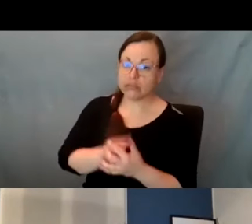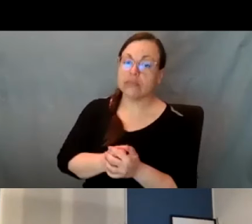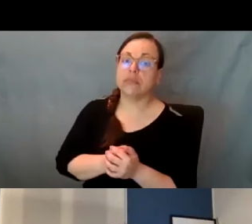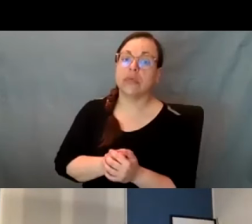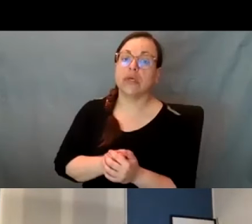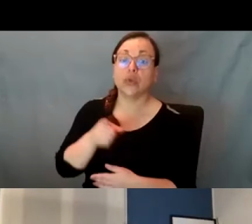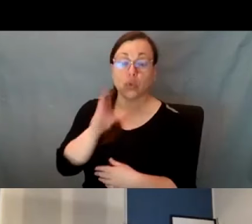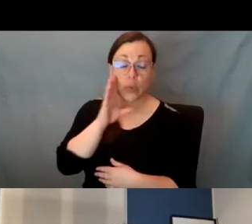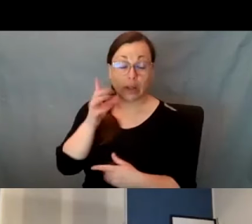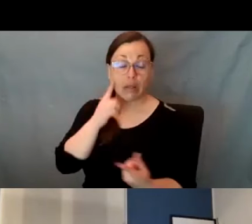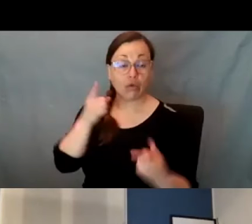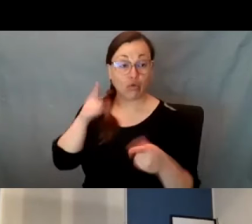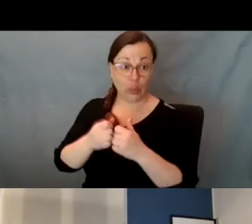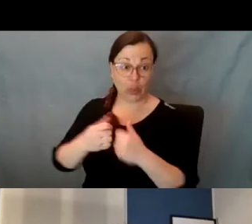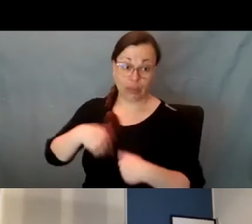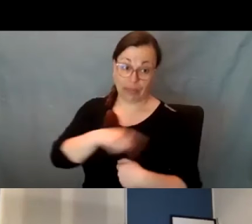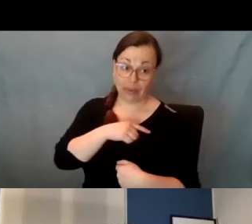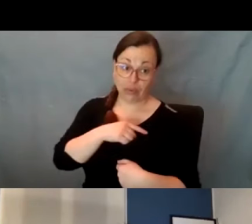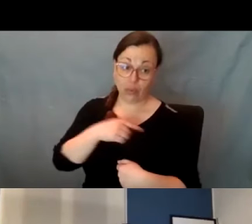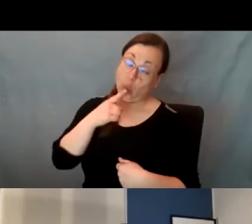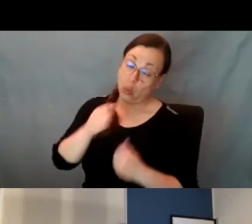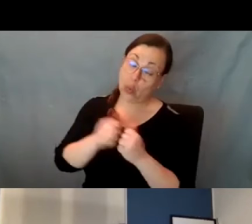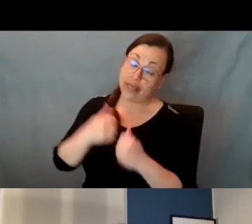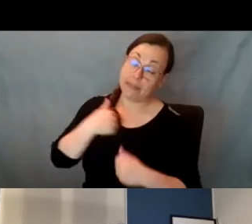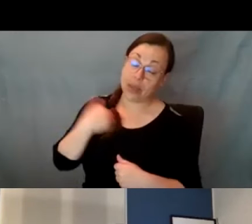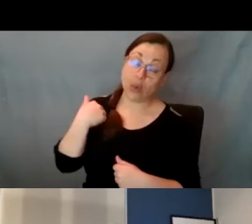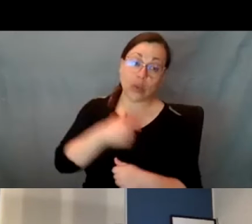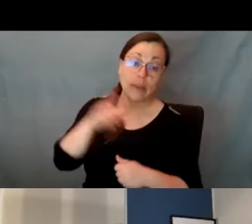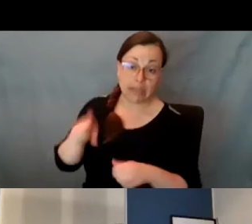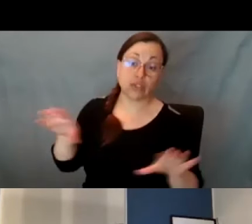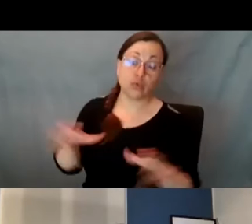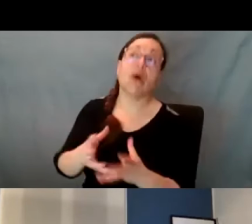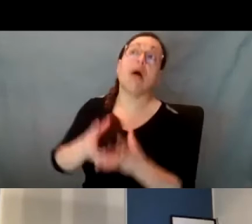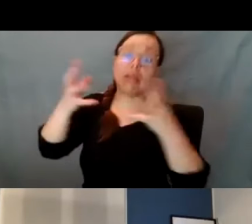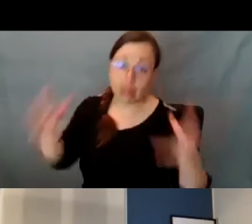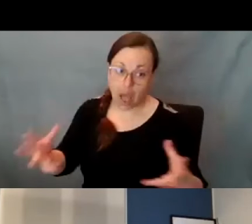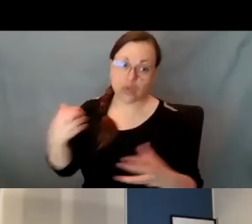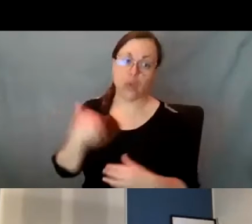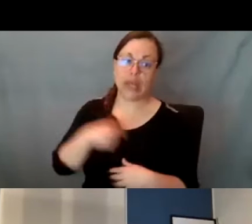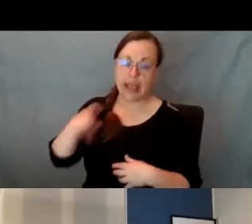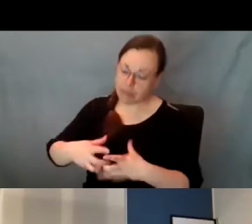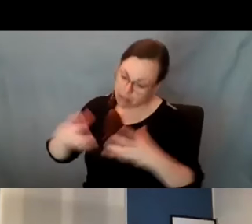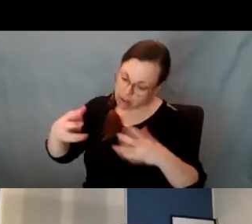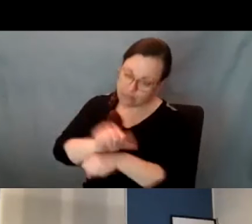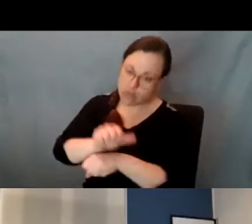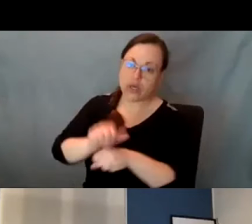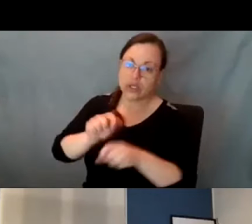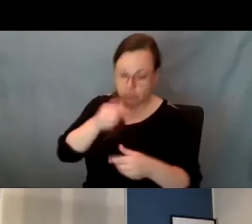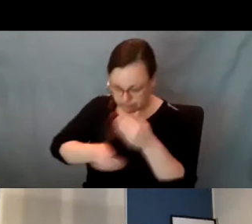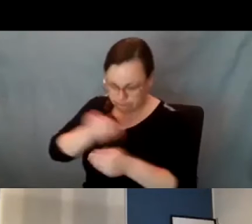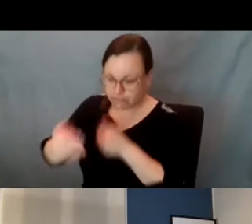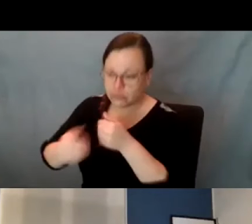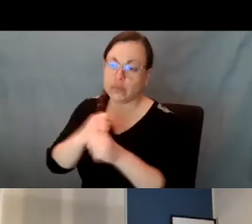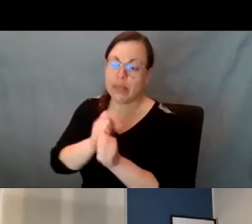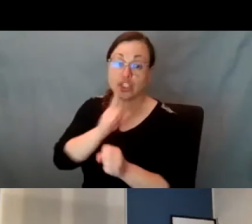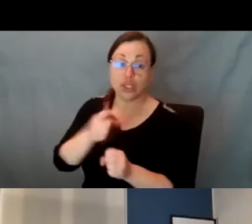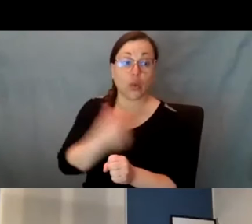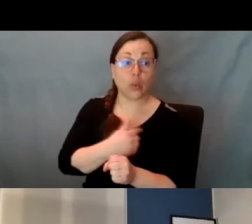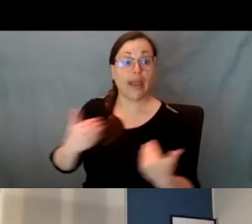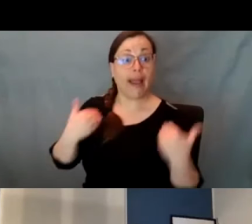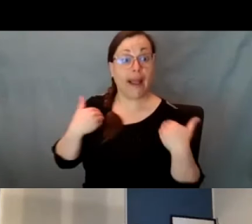we have a lot to do, and we have possibilities among this rich pipeline of finding other vaccines to ensure that we